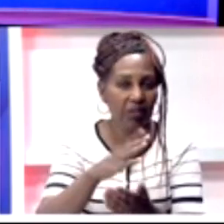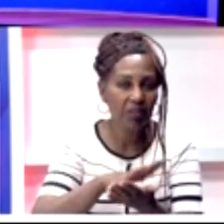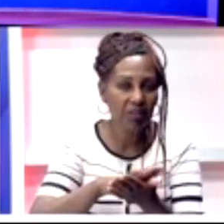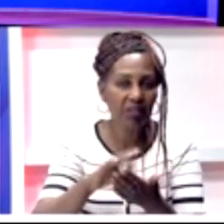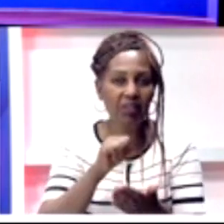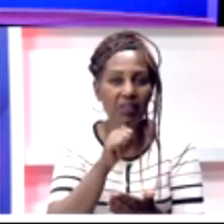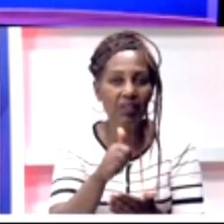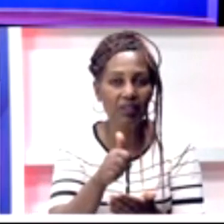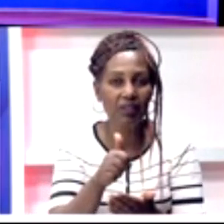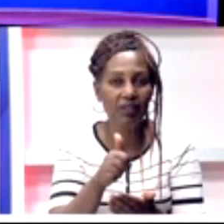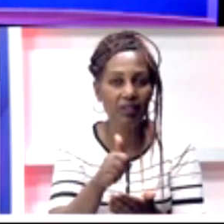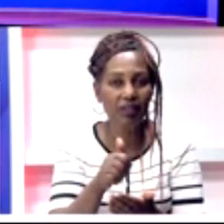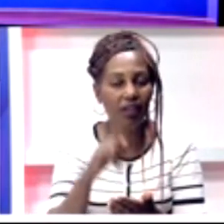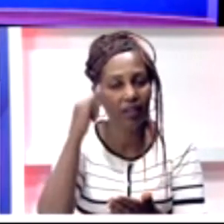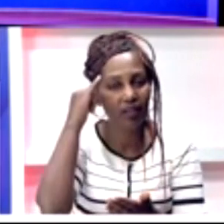unclear idea?